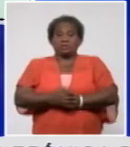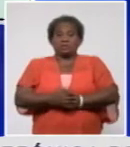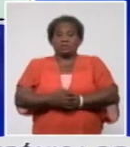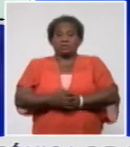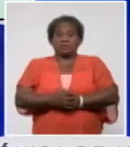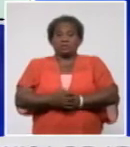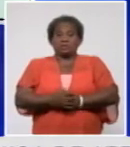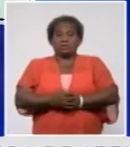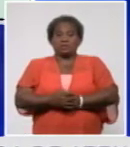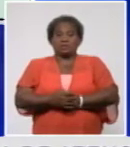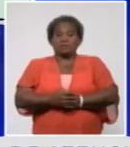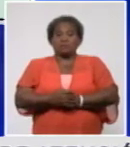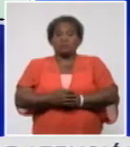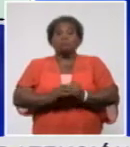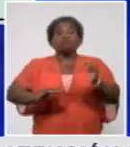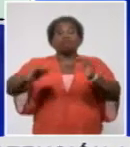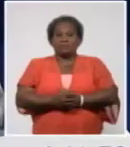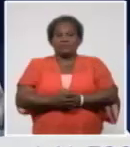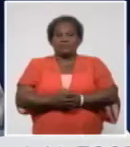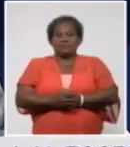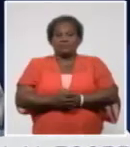June, May, and April.